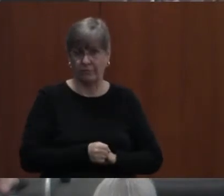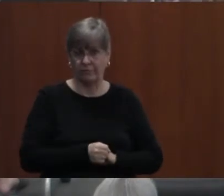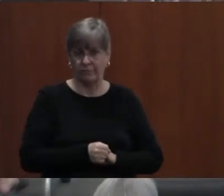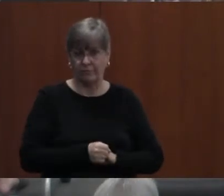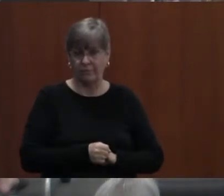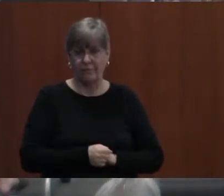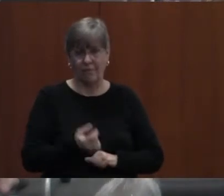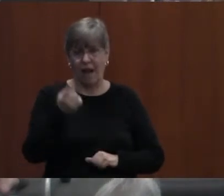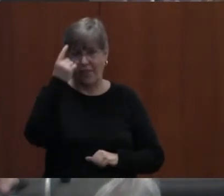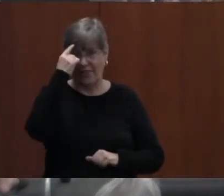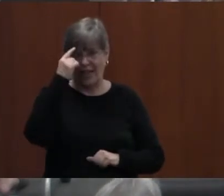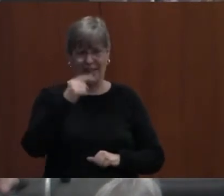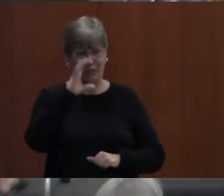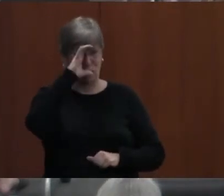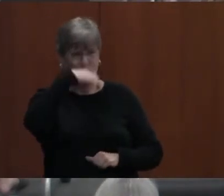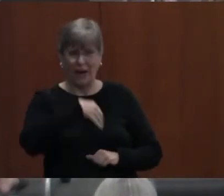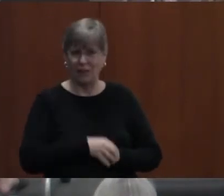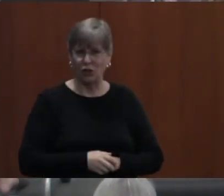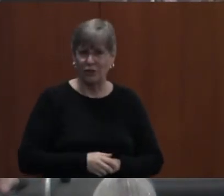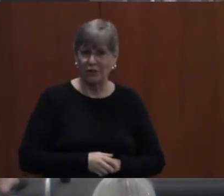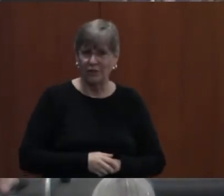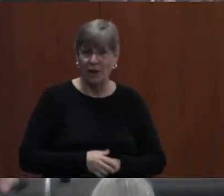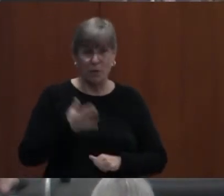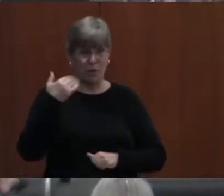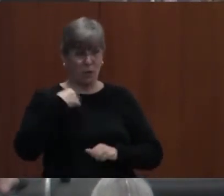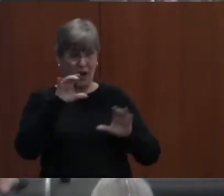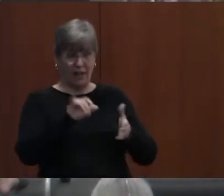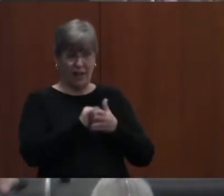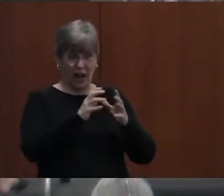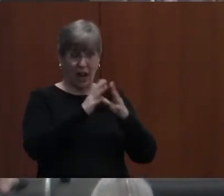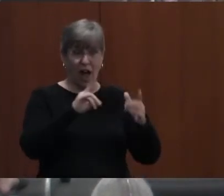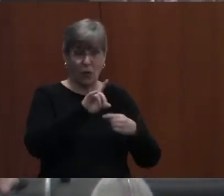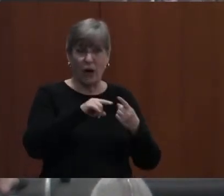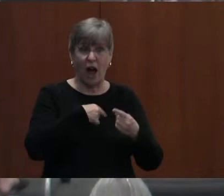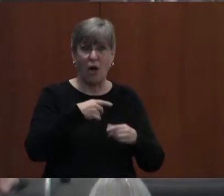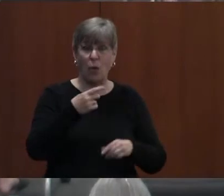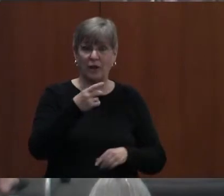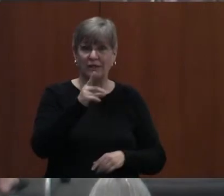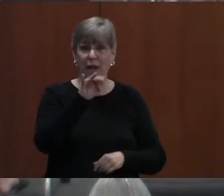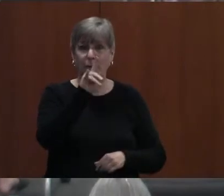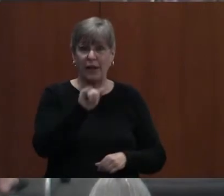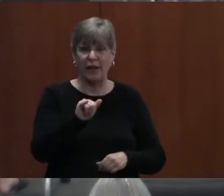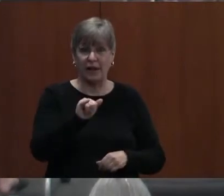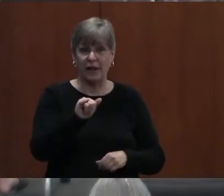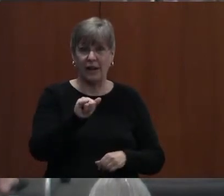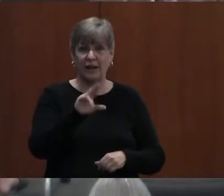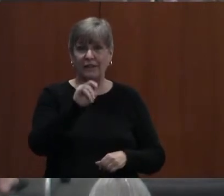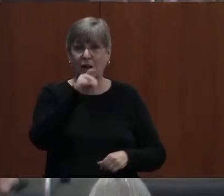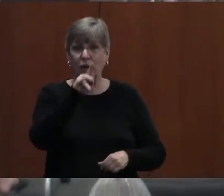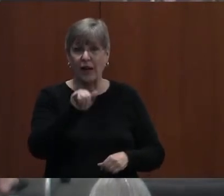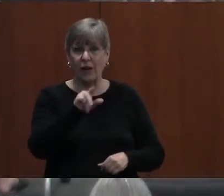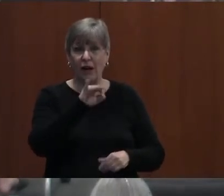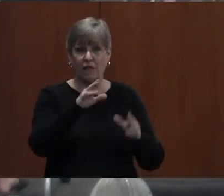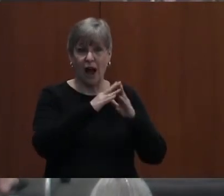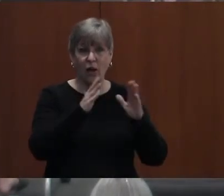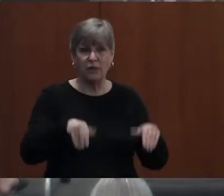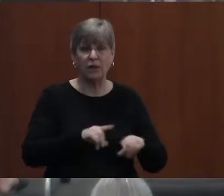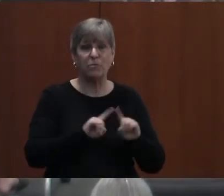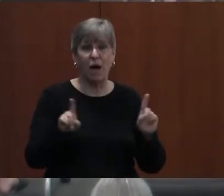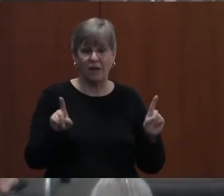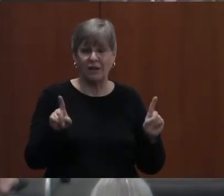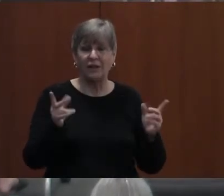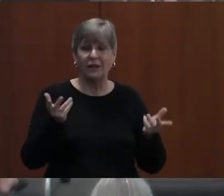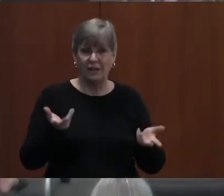which I think is very strange, since I used to do that a lot when I was a Deputy Secretary of Housing.